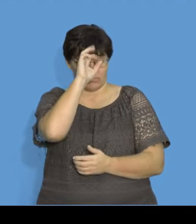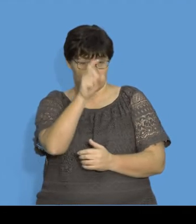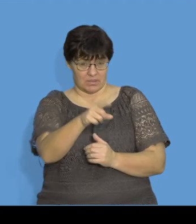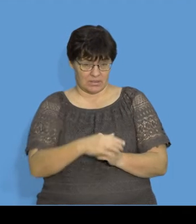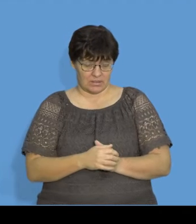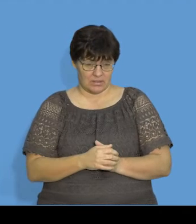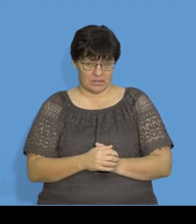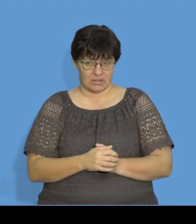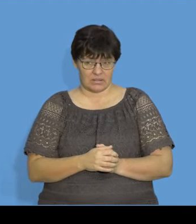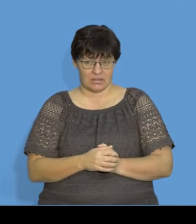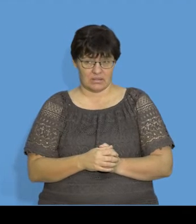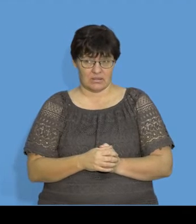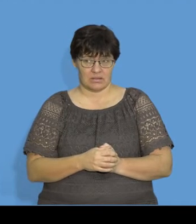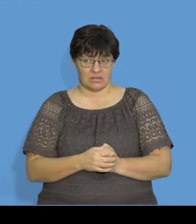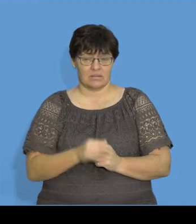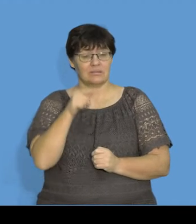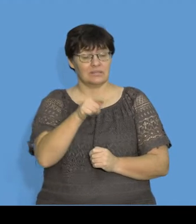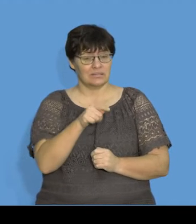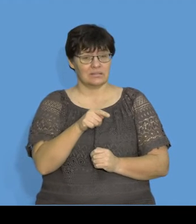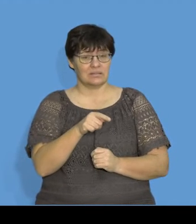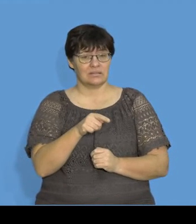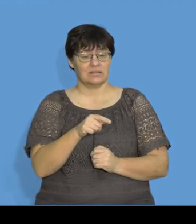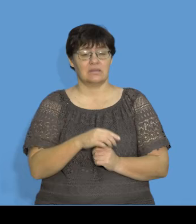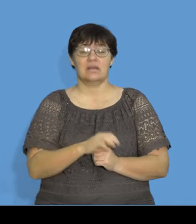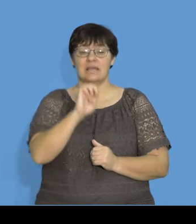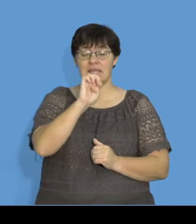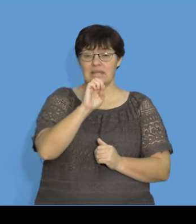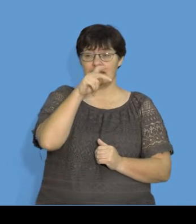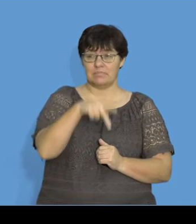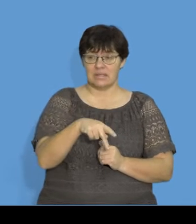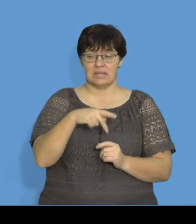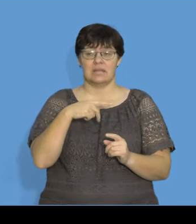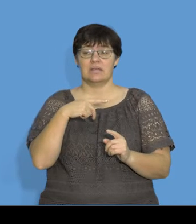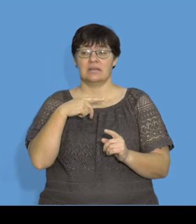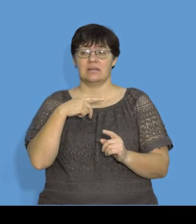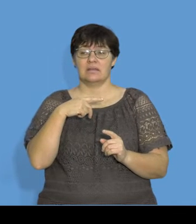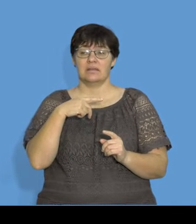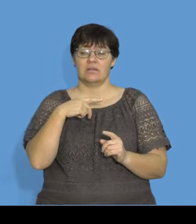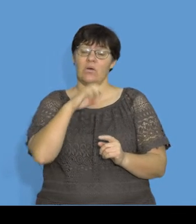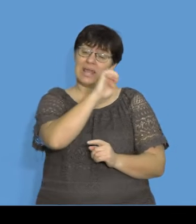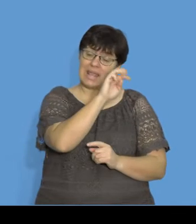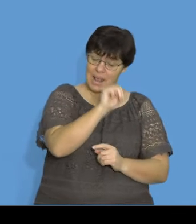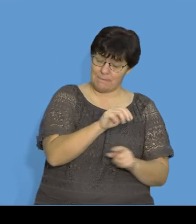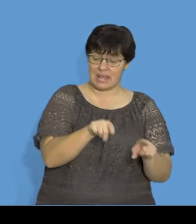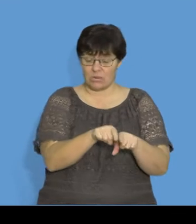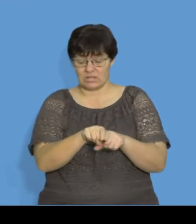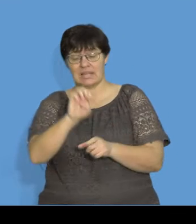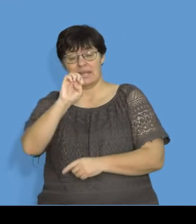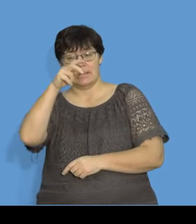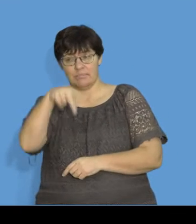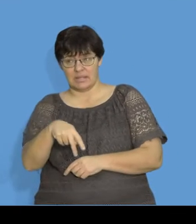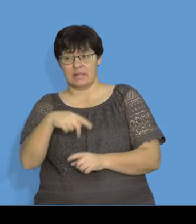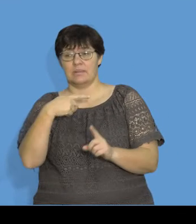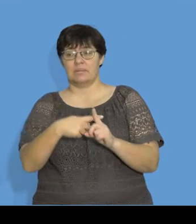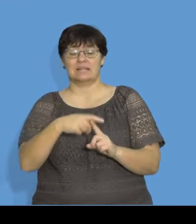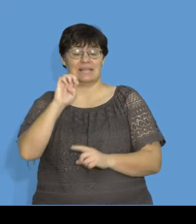remember that mechanical energy is EP plus EK.